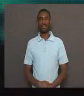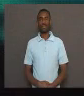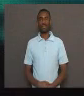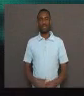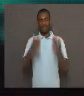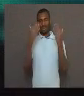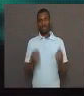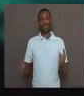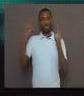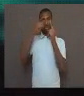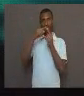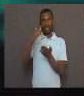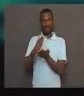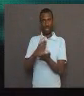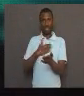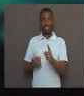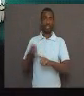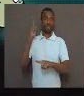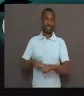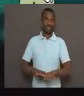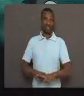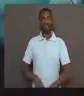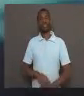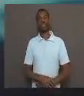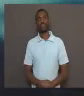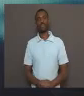Let's get back to our lesson.